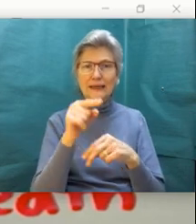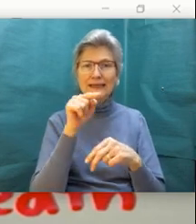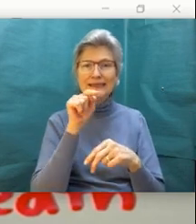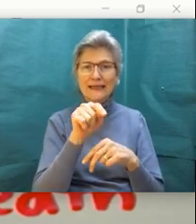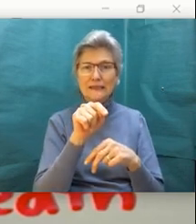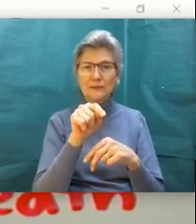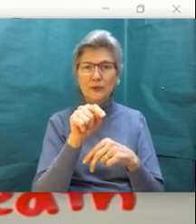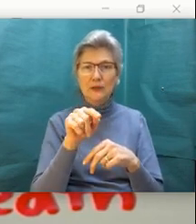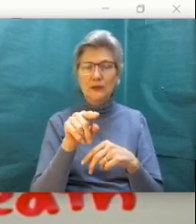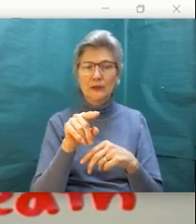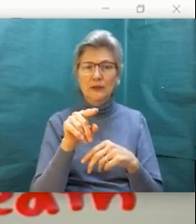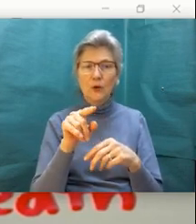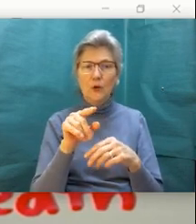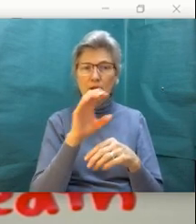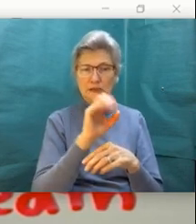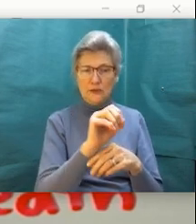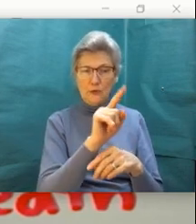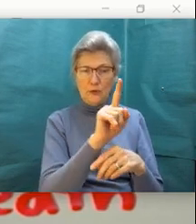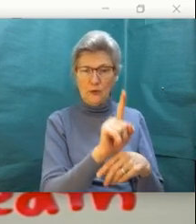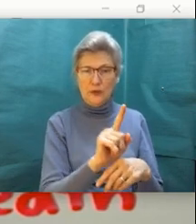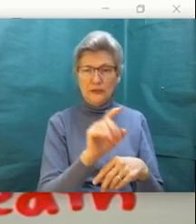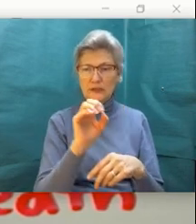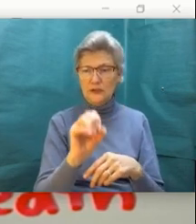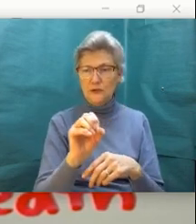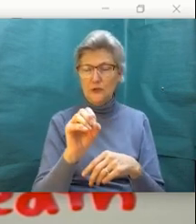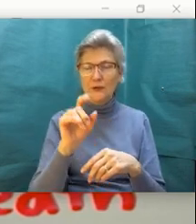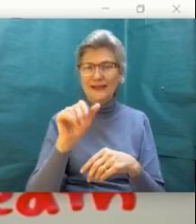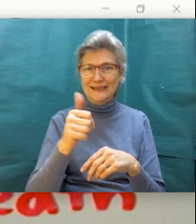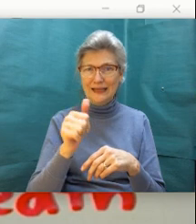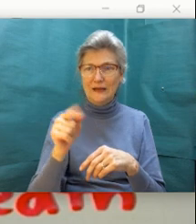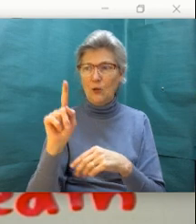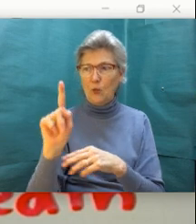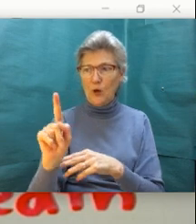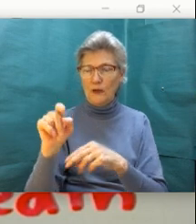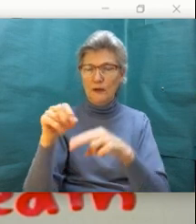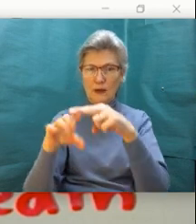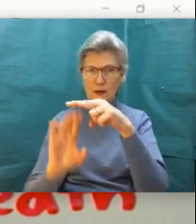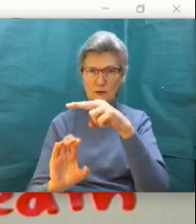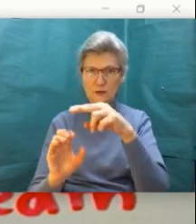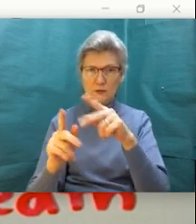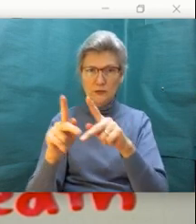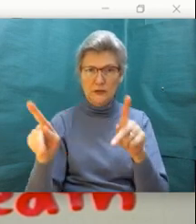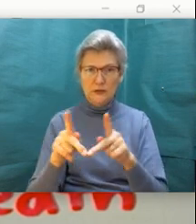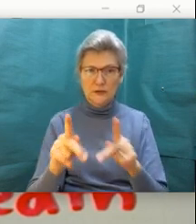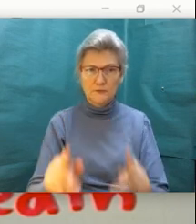with a 0 in the ones place, a 0 in the tenths place, and a 1 in the hundredths place.